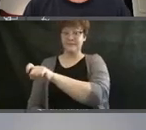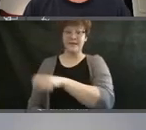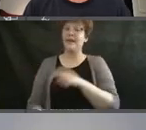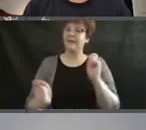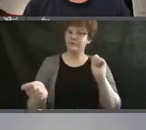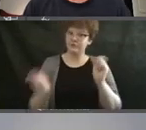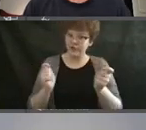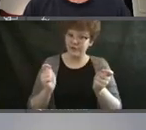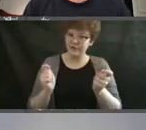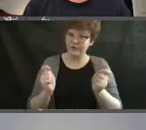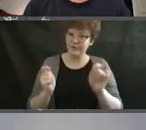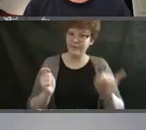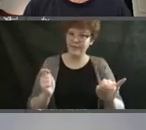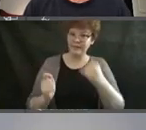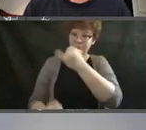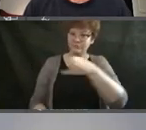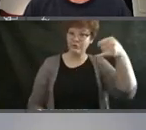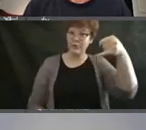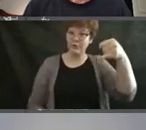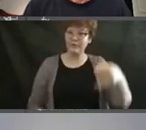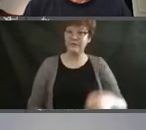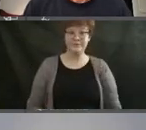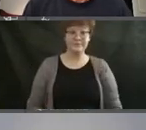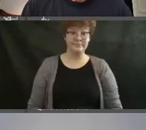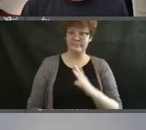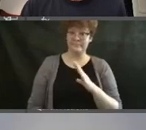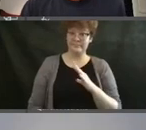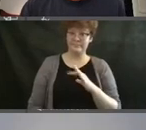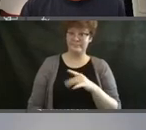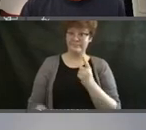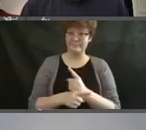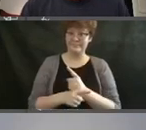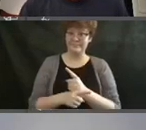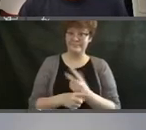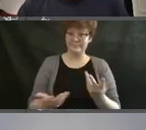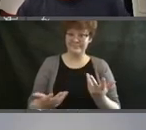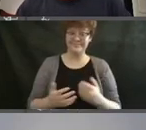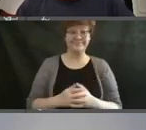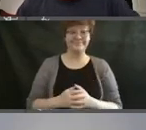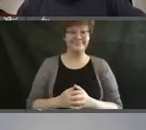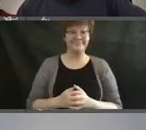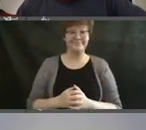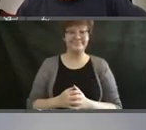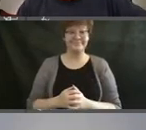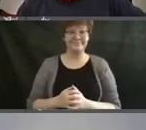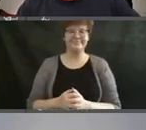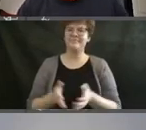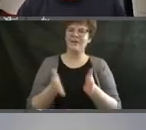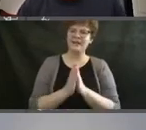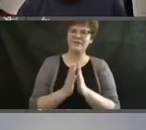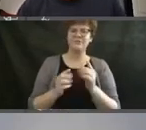the nature of that stroke. So that works pretty nicely. They want you to go back in and add a couple